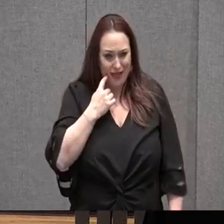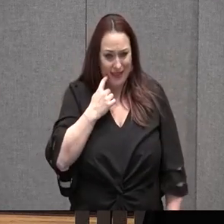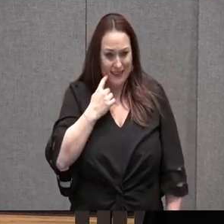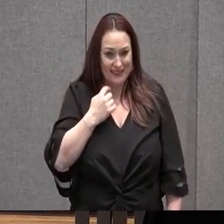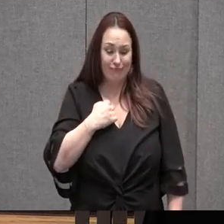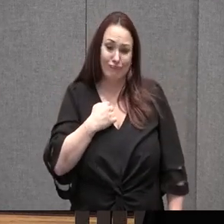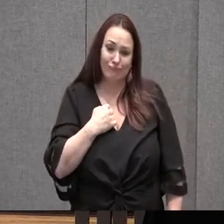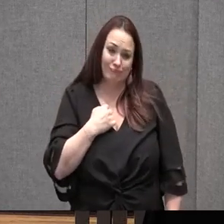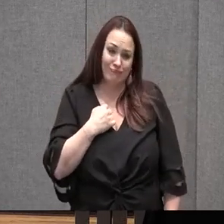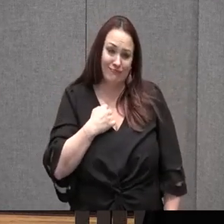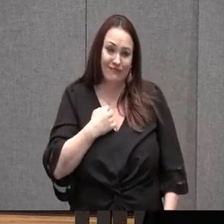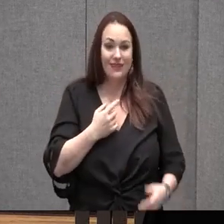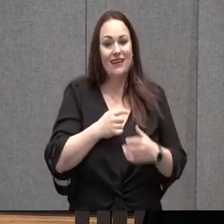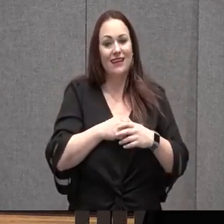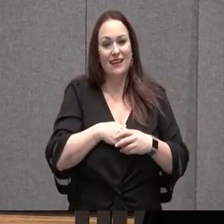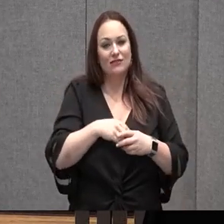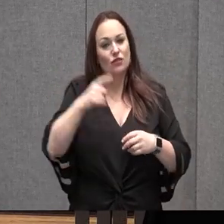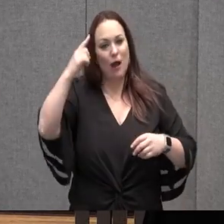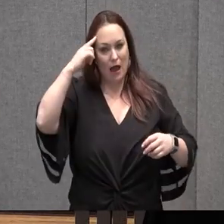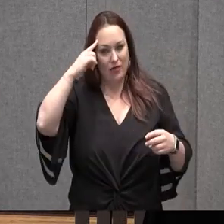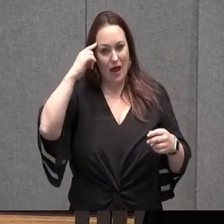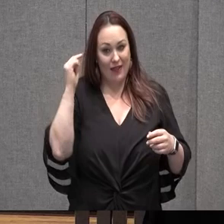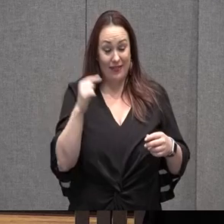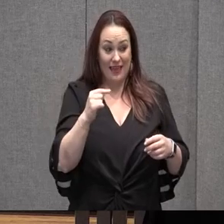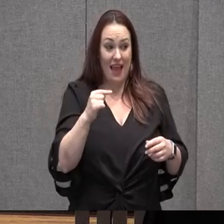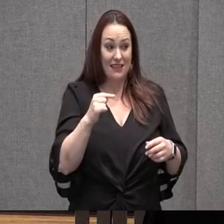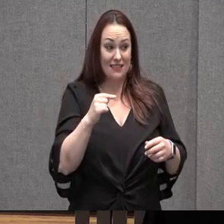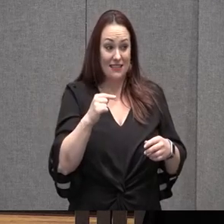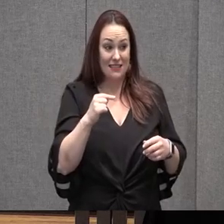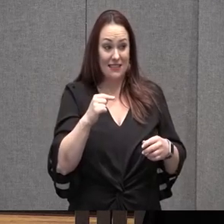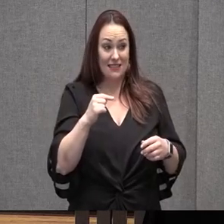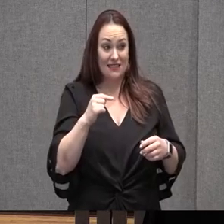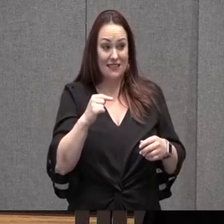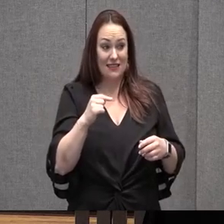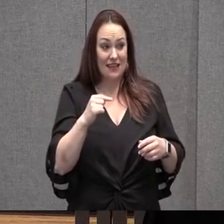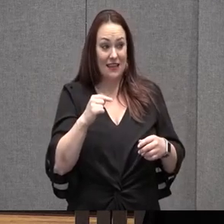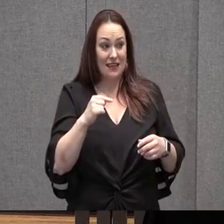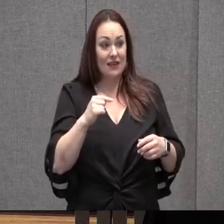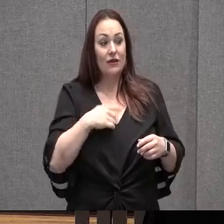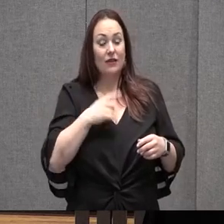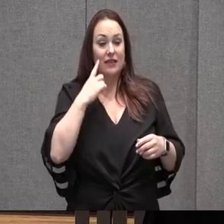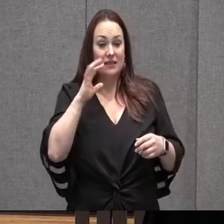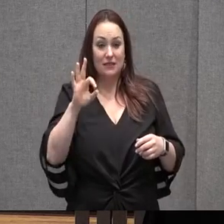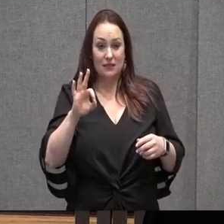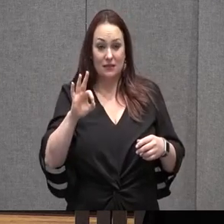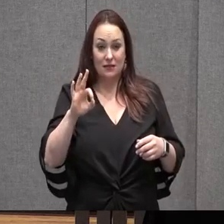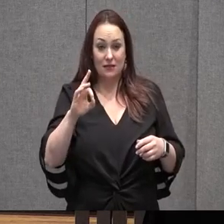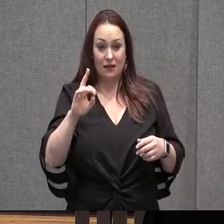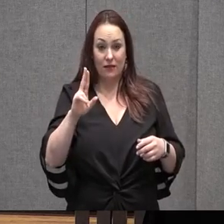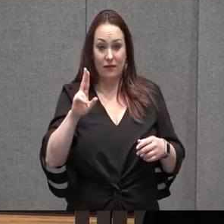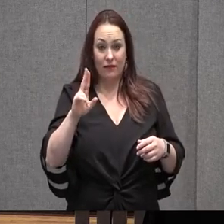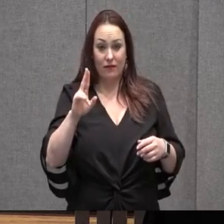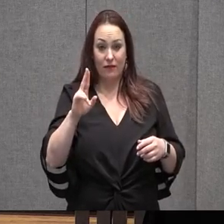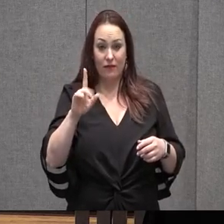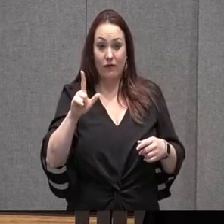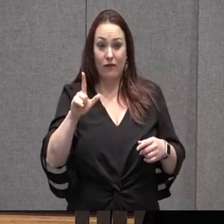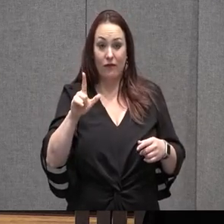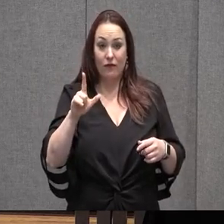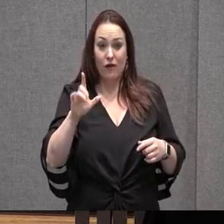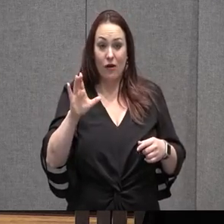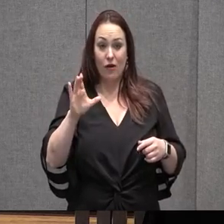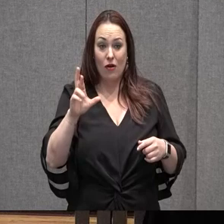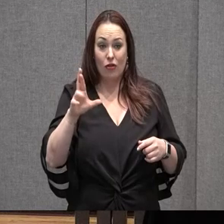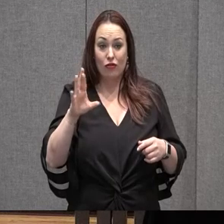So I thought this fulcrum was called an axle, and I labeled it an axle.